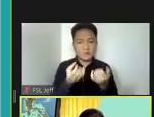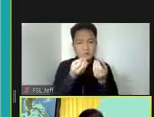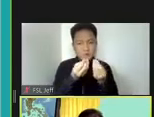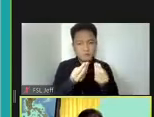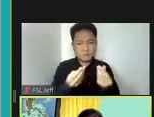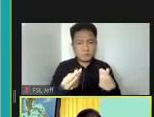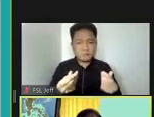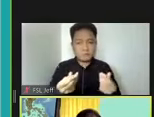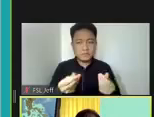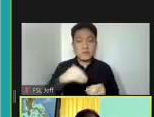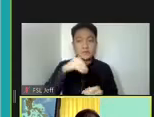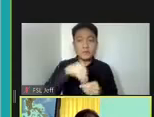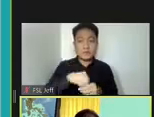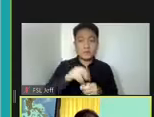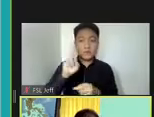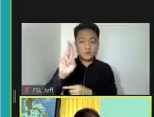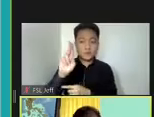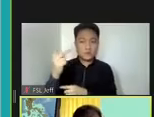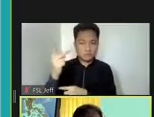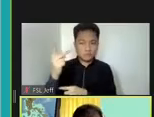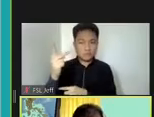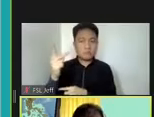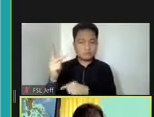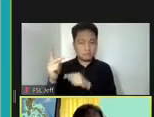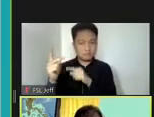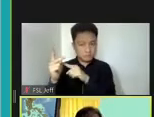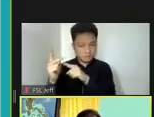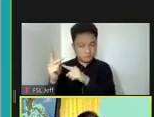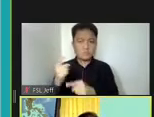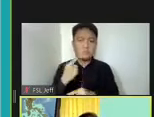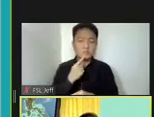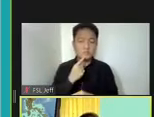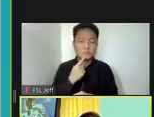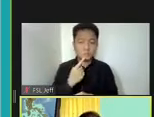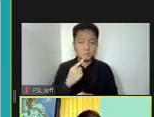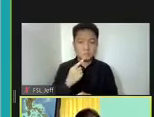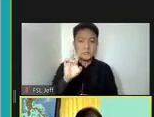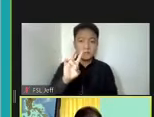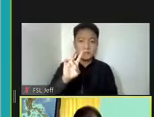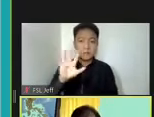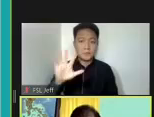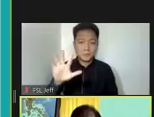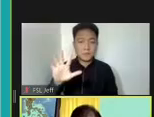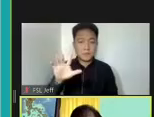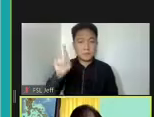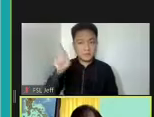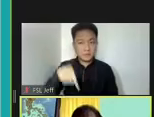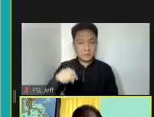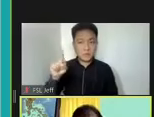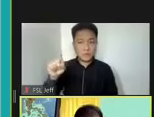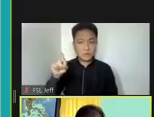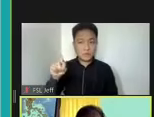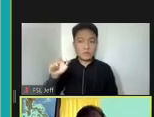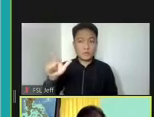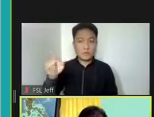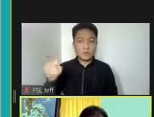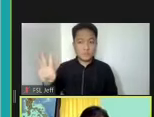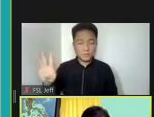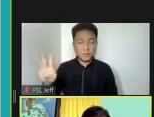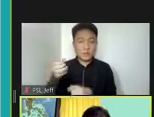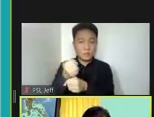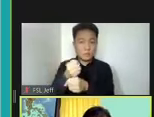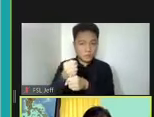75 out of 124 wild coffee varieties are at risk for extinction due to climate